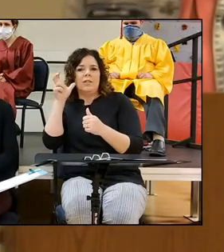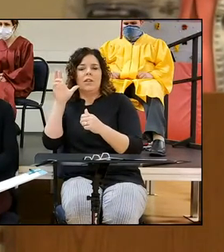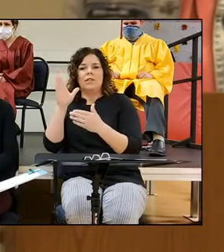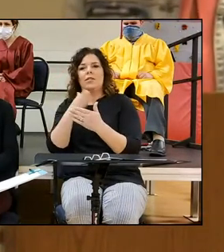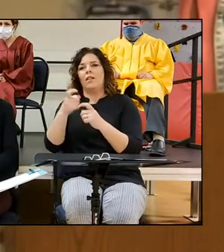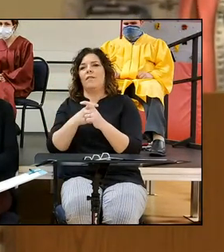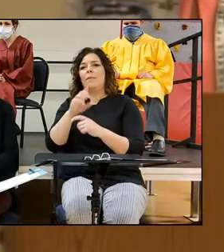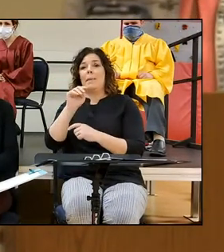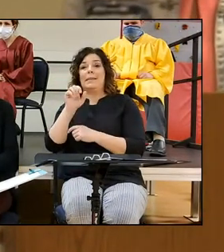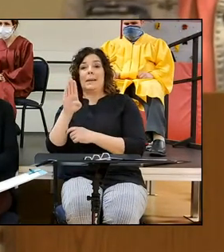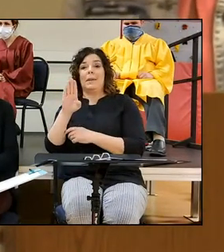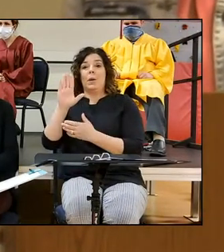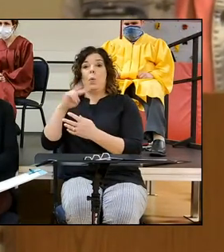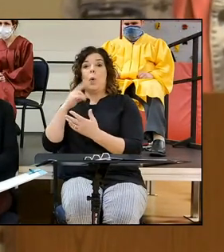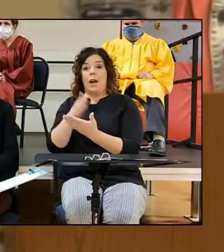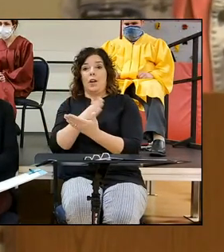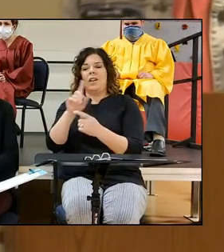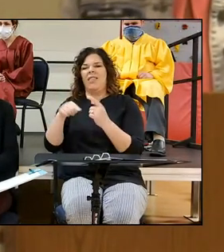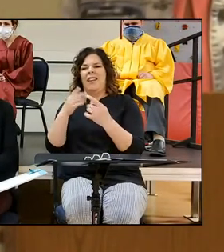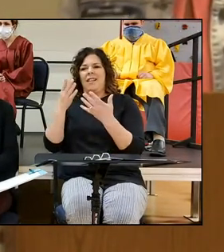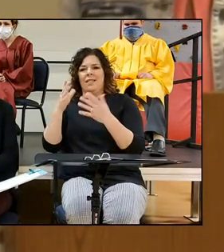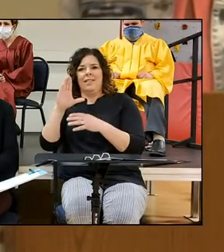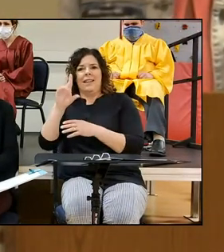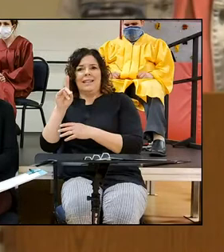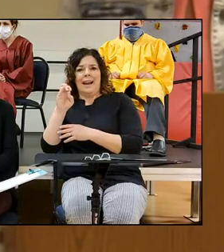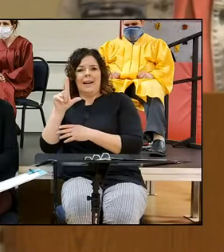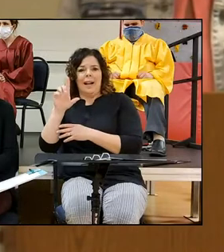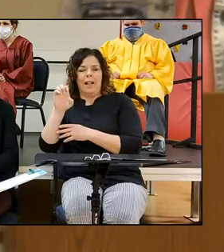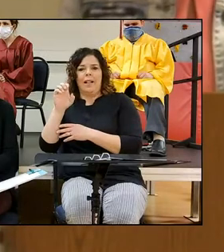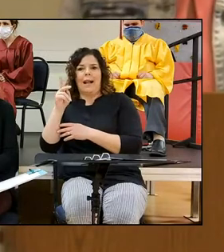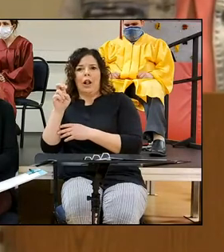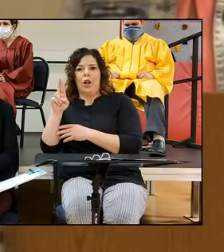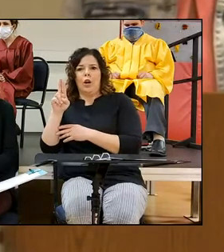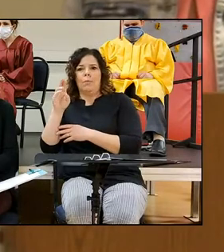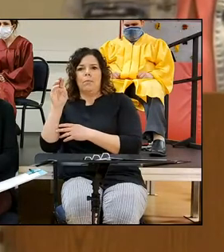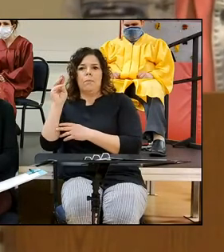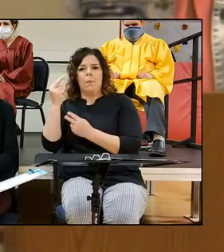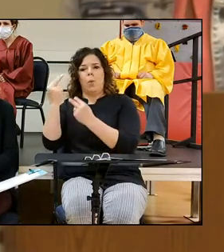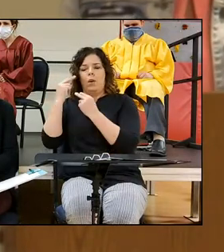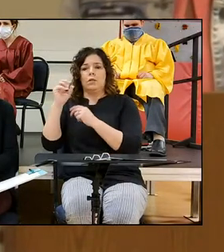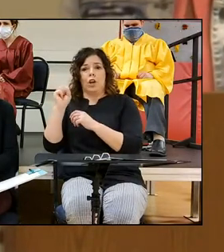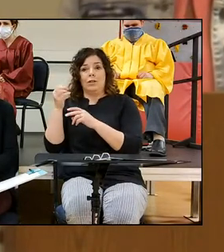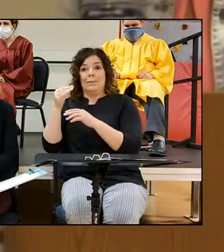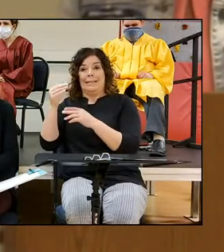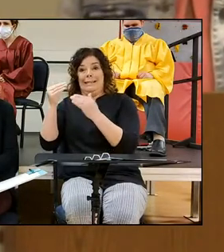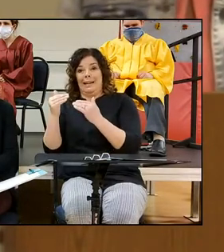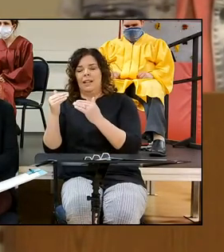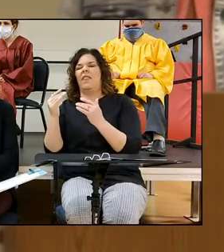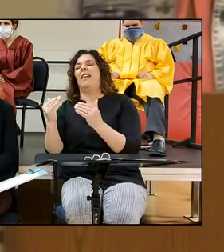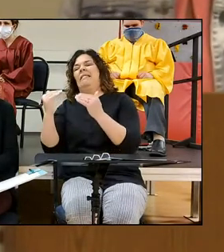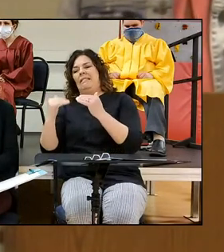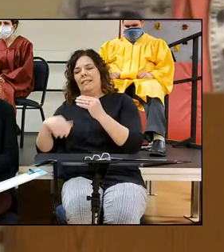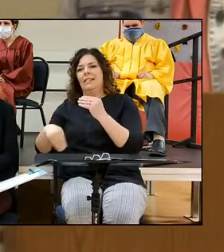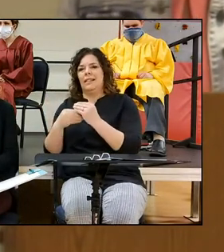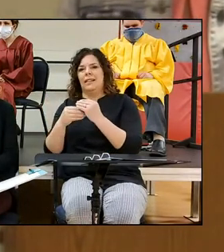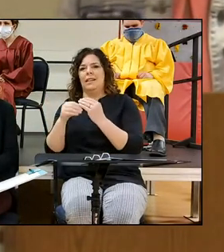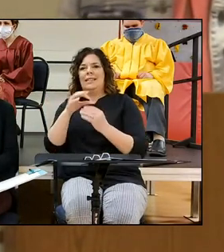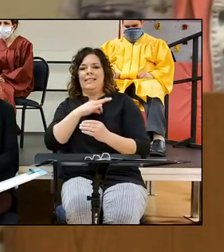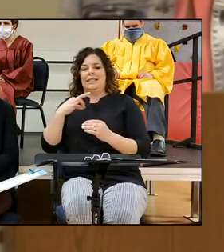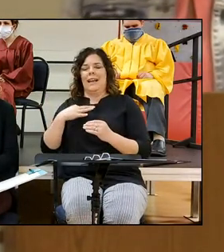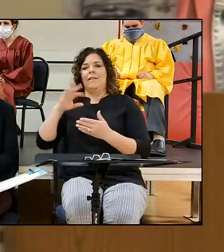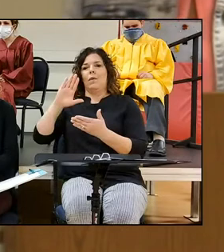MSAB choir, and then we're going to do the Daniel Miller Memorial Scholarship after that, and then it'll be the staff